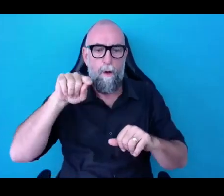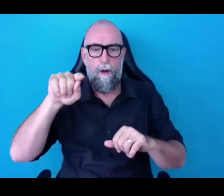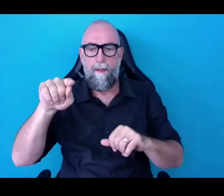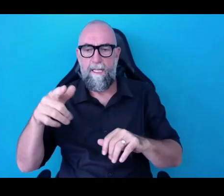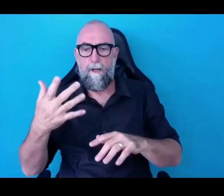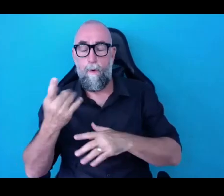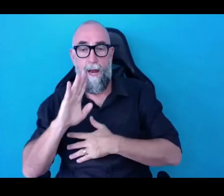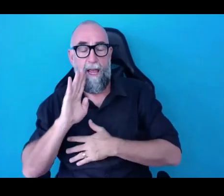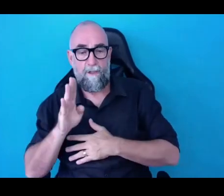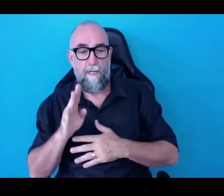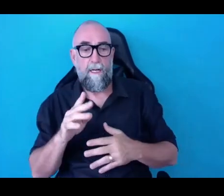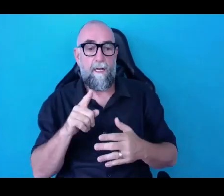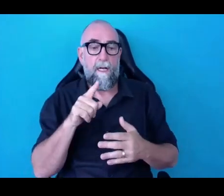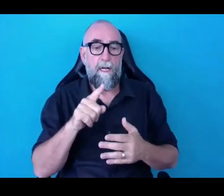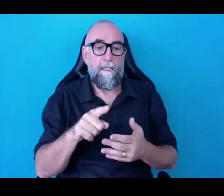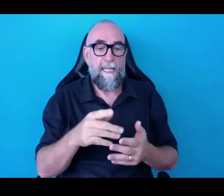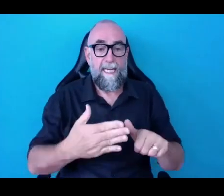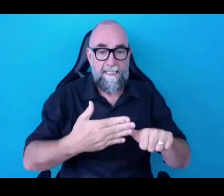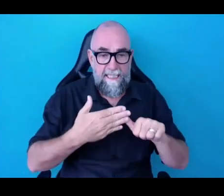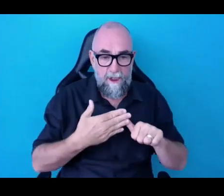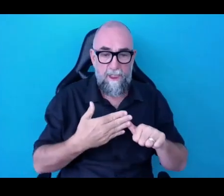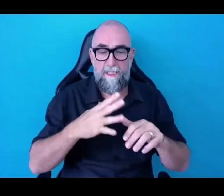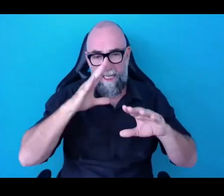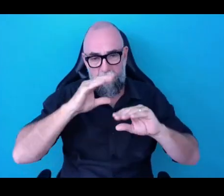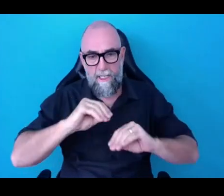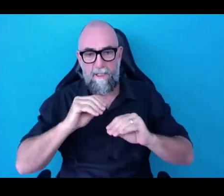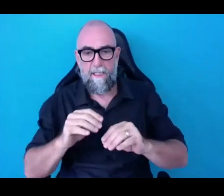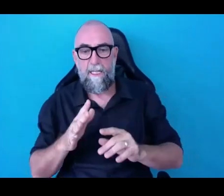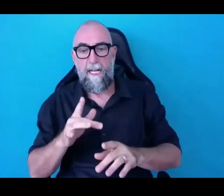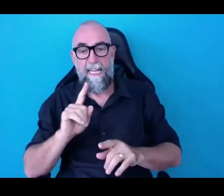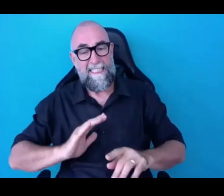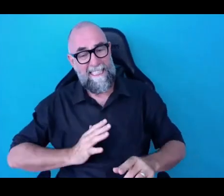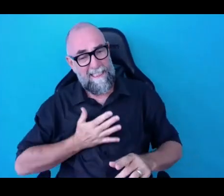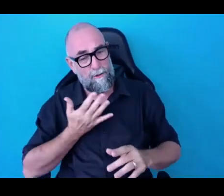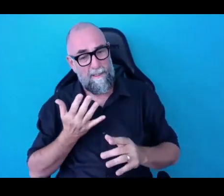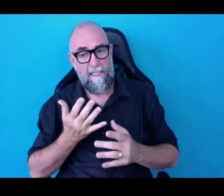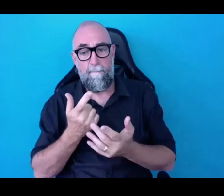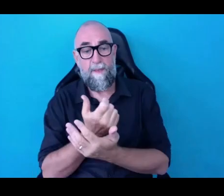don't do it. They don't feel a need to do it. So